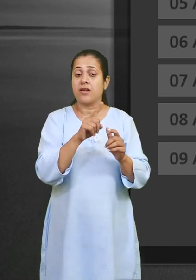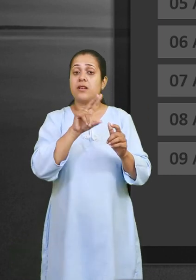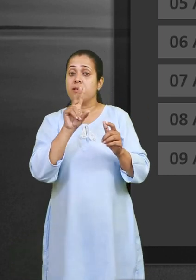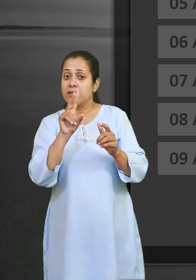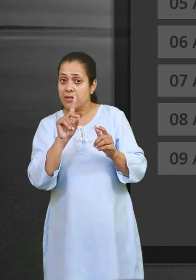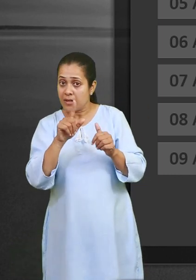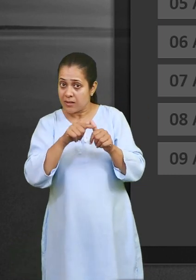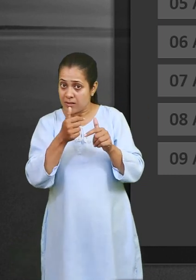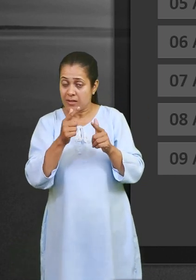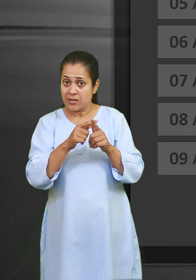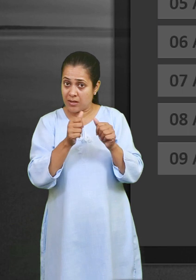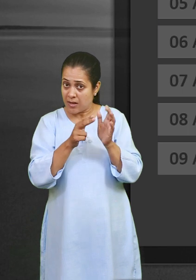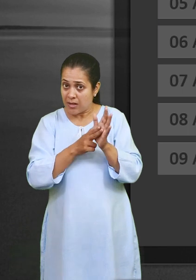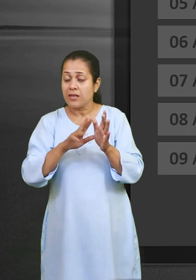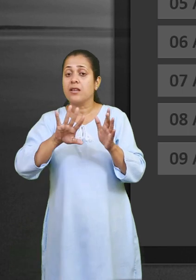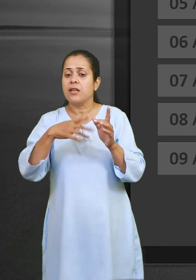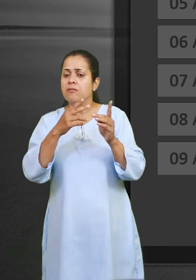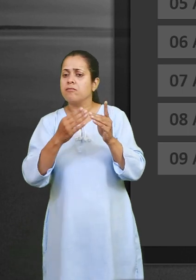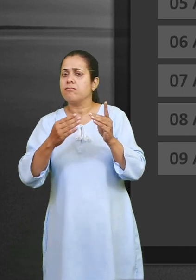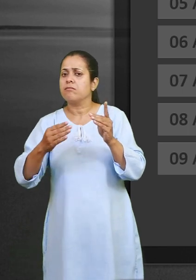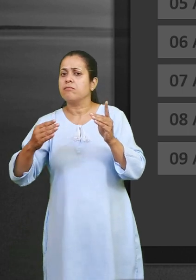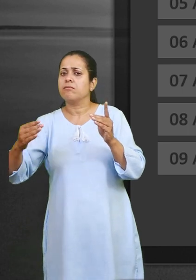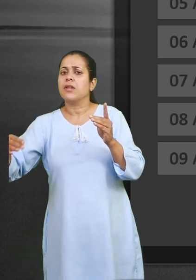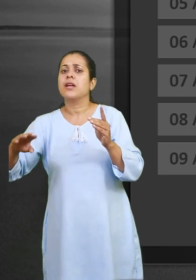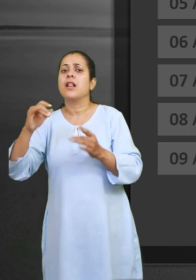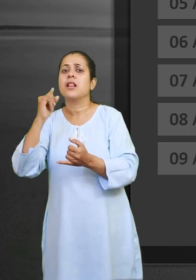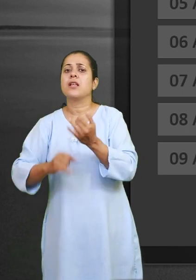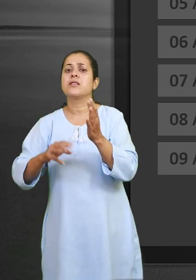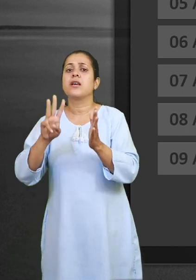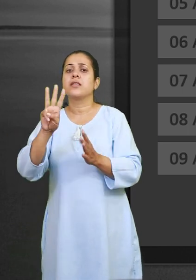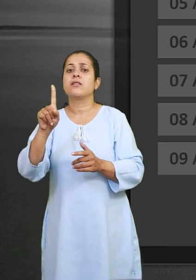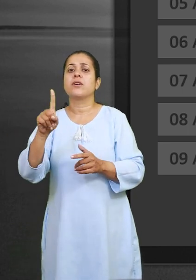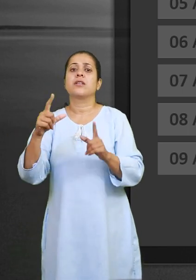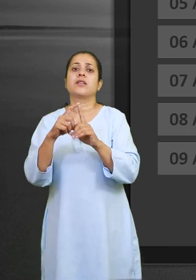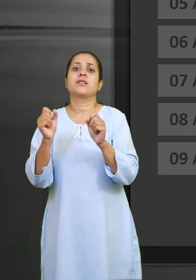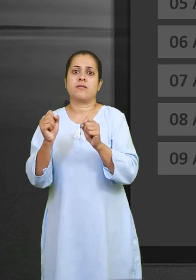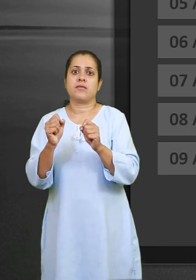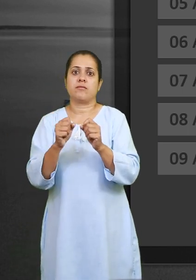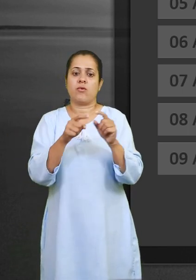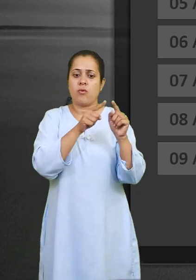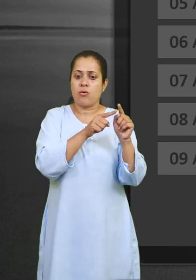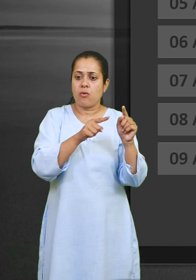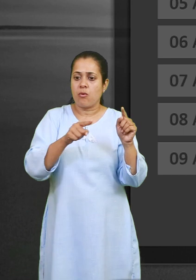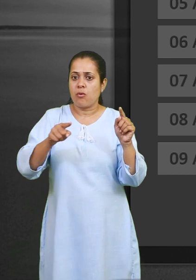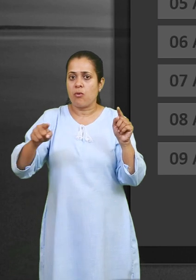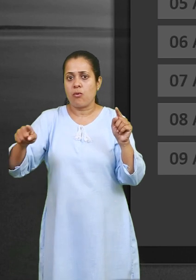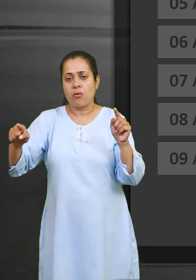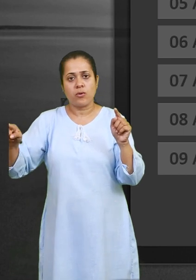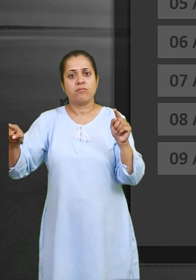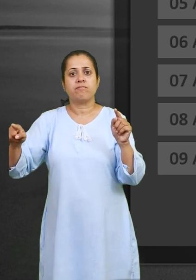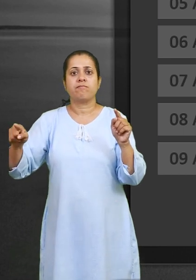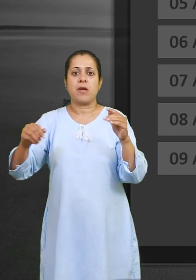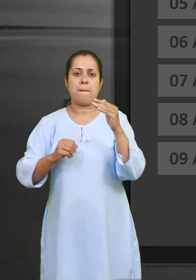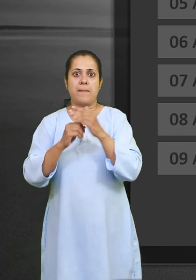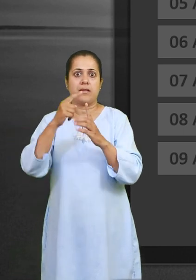January, then 2nd of January till 31st of December. Add all these maximum